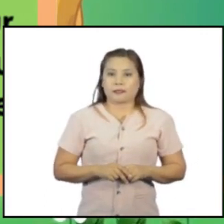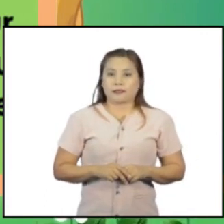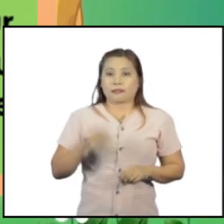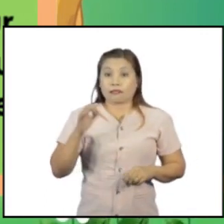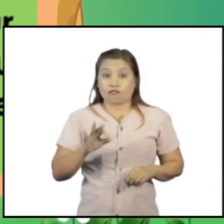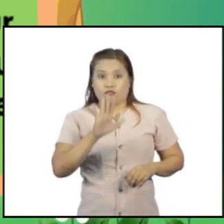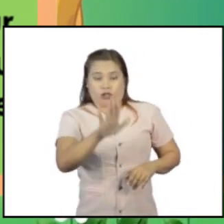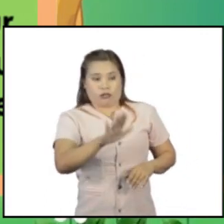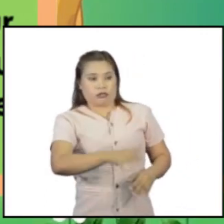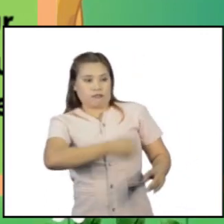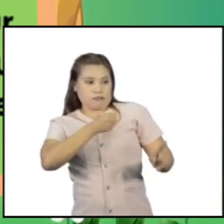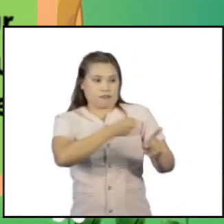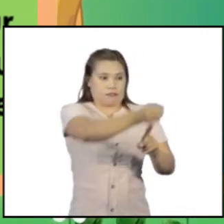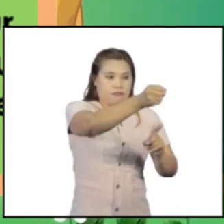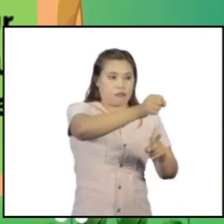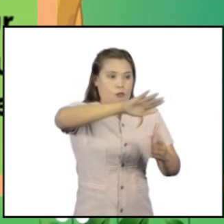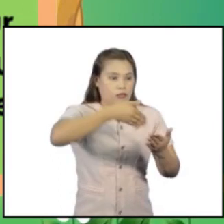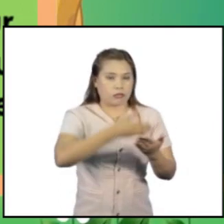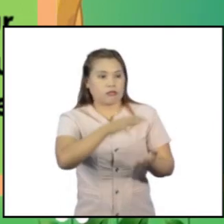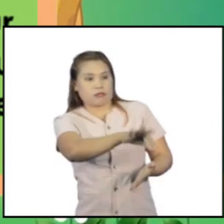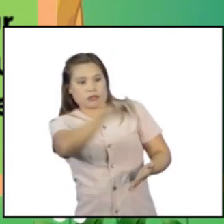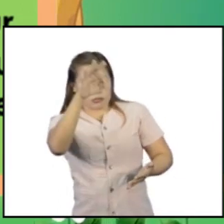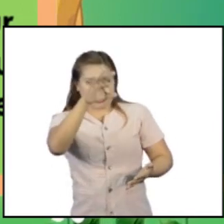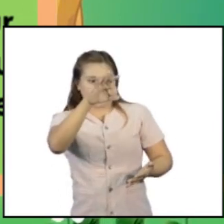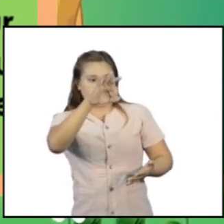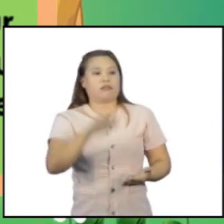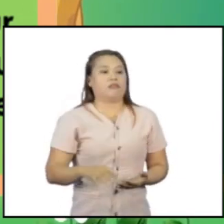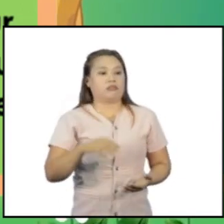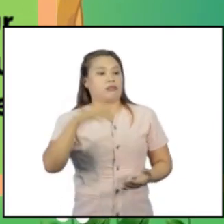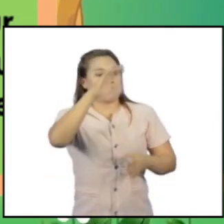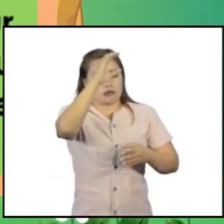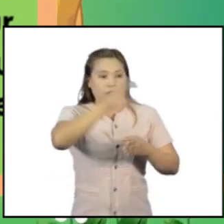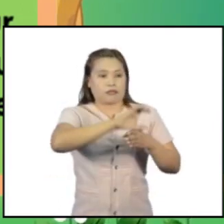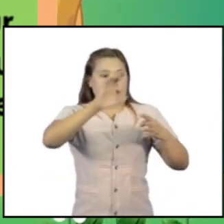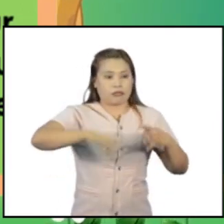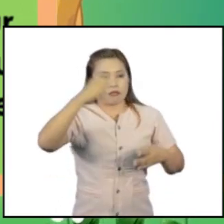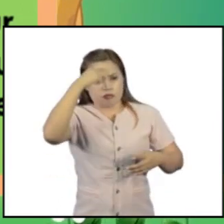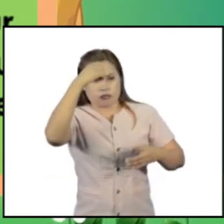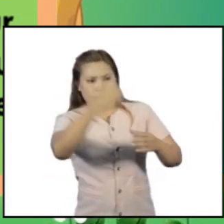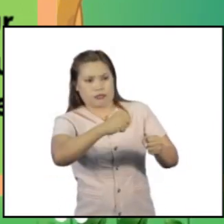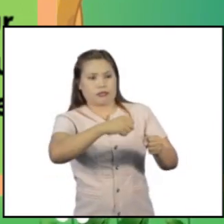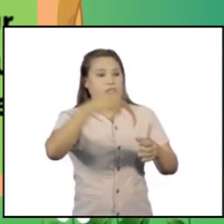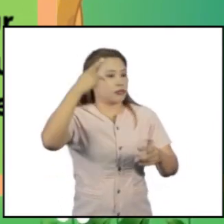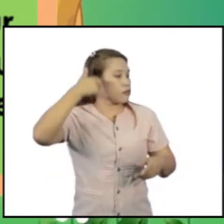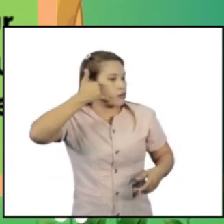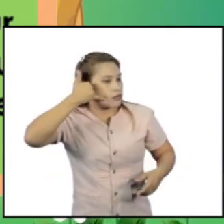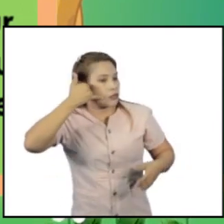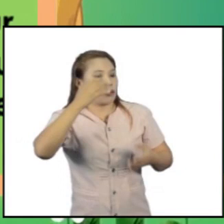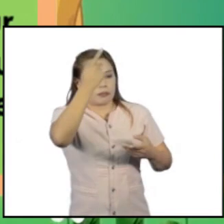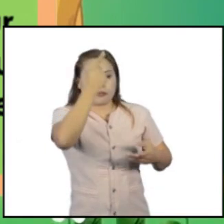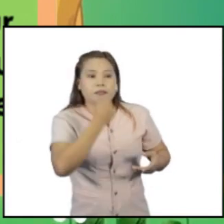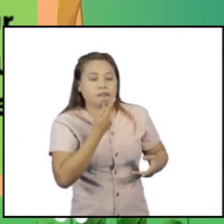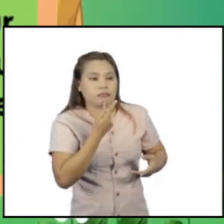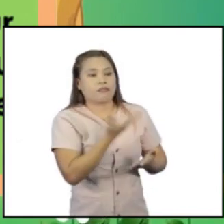"If you hit me, they'll all find out. I completely memorized the phone numbers of